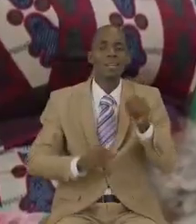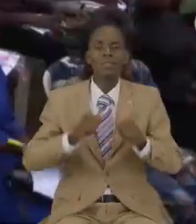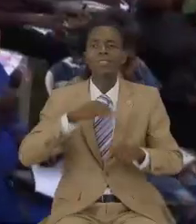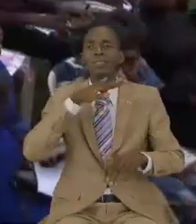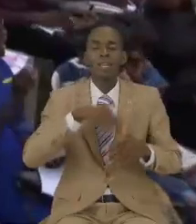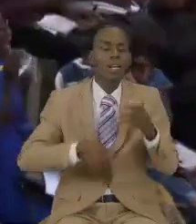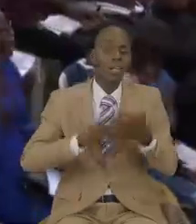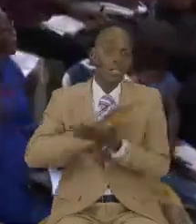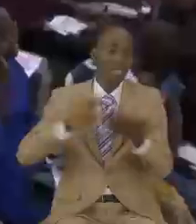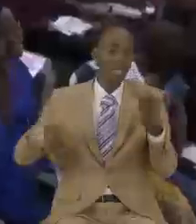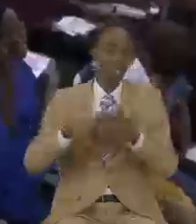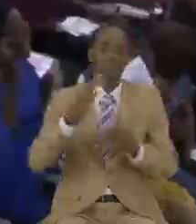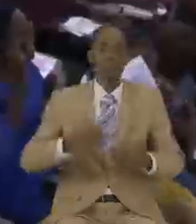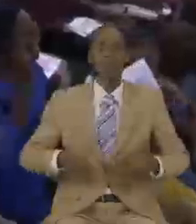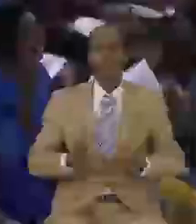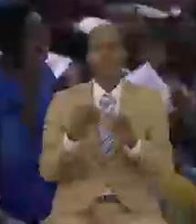way.